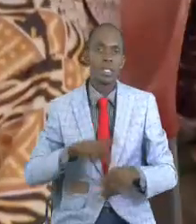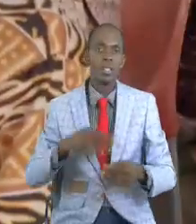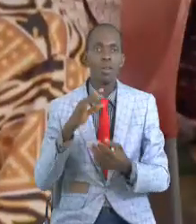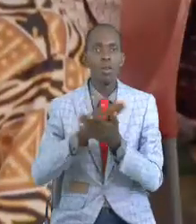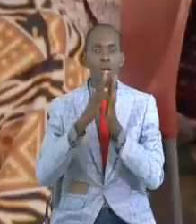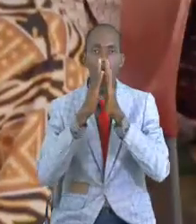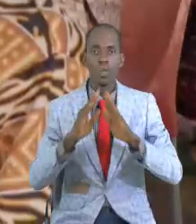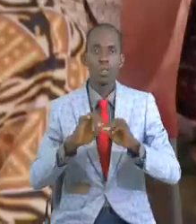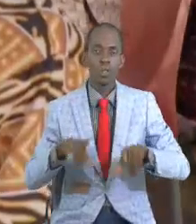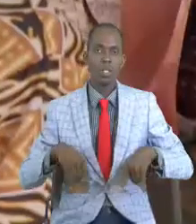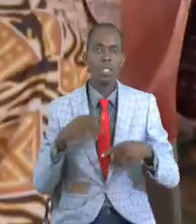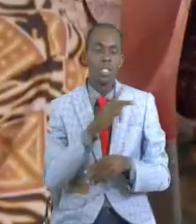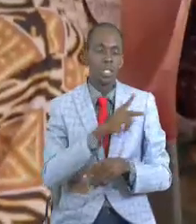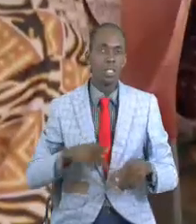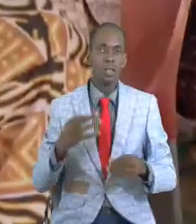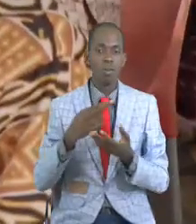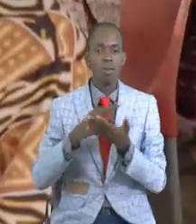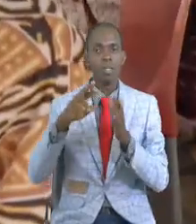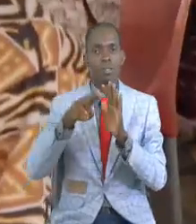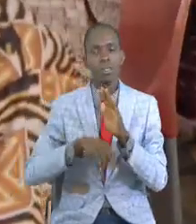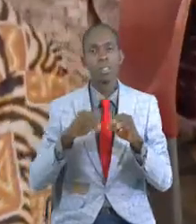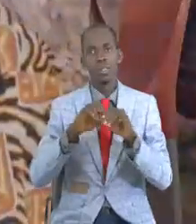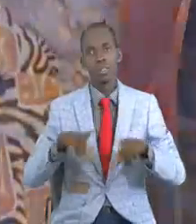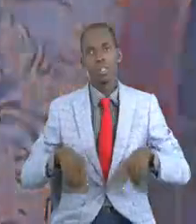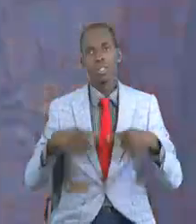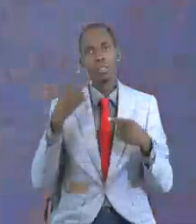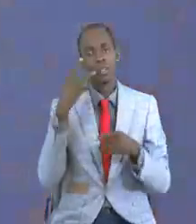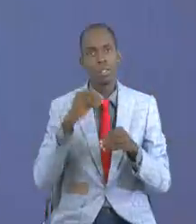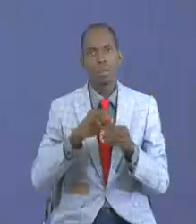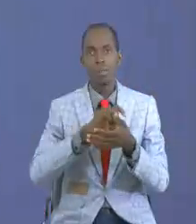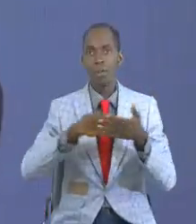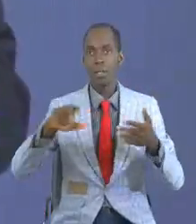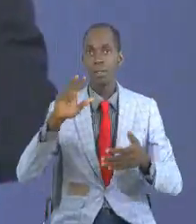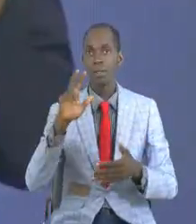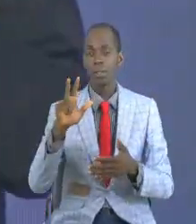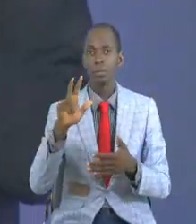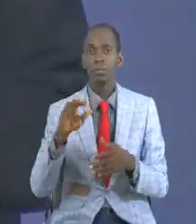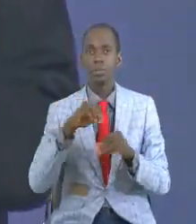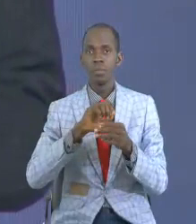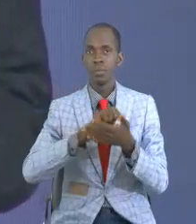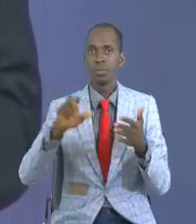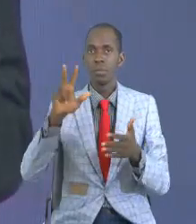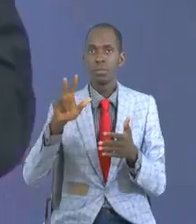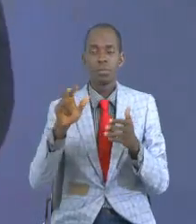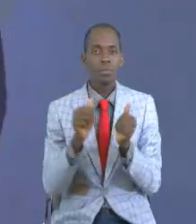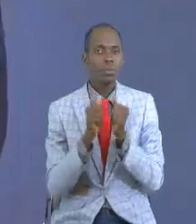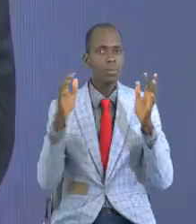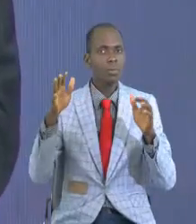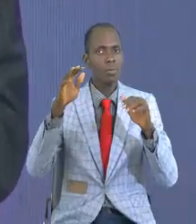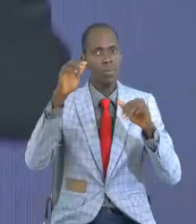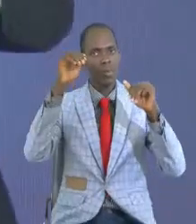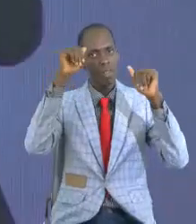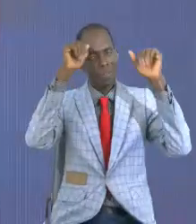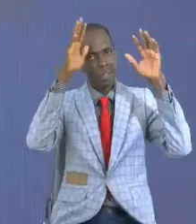of righteousness in your life. Look at verse 3 there. It says in verse 3, without father, without